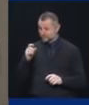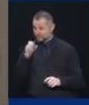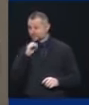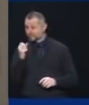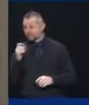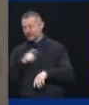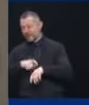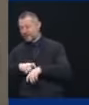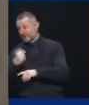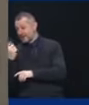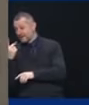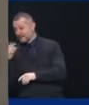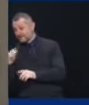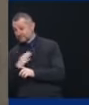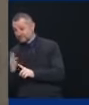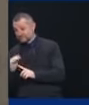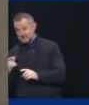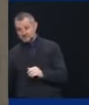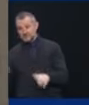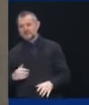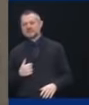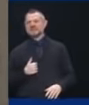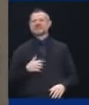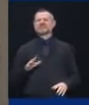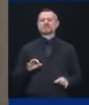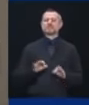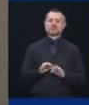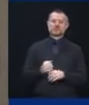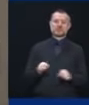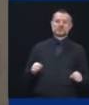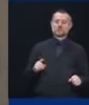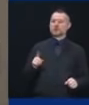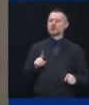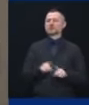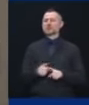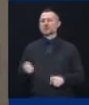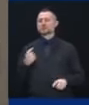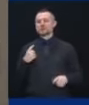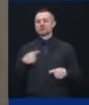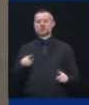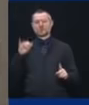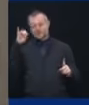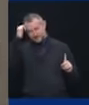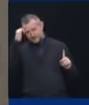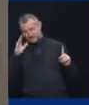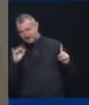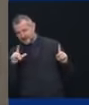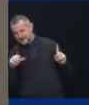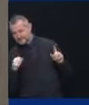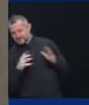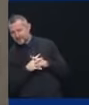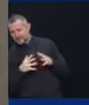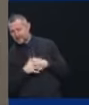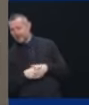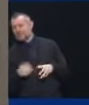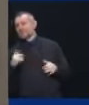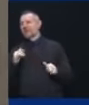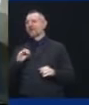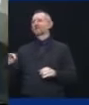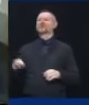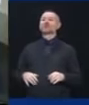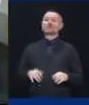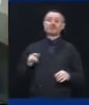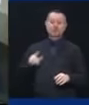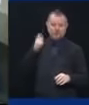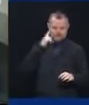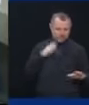The similar question came up in Buffalo when we had the Bills. Yes. We held that. We are actively looking at